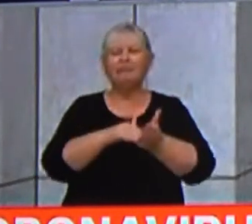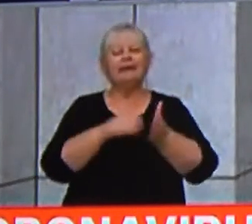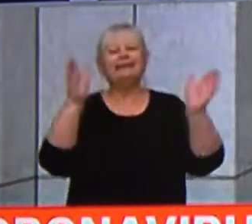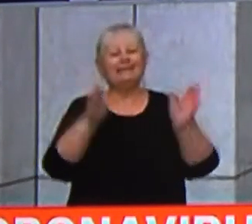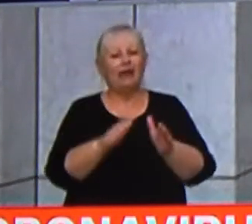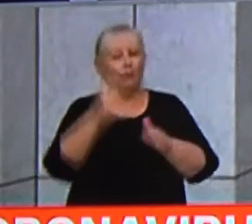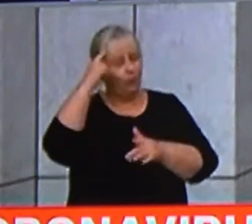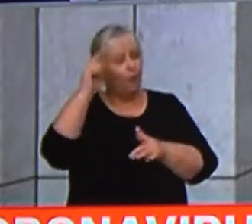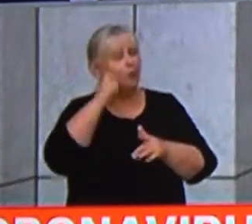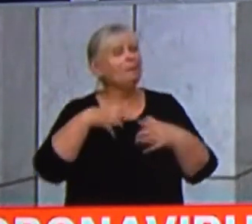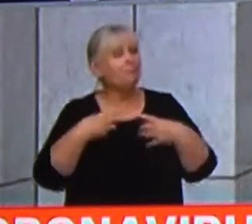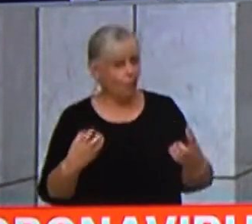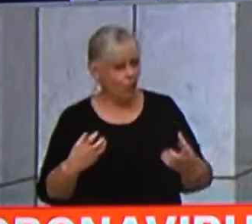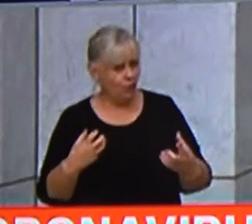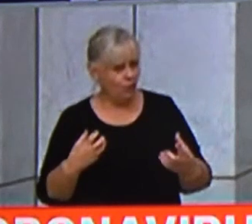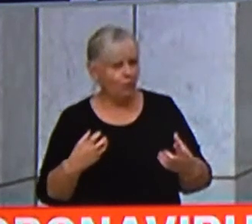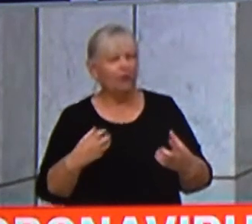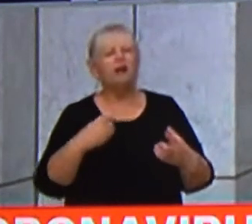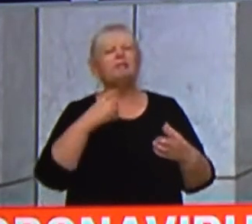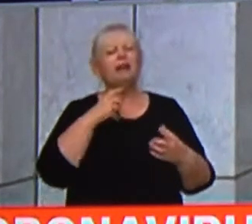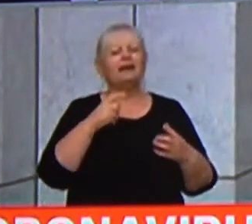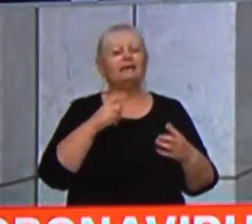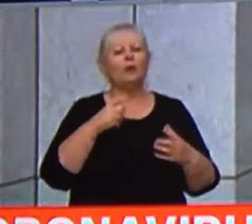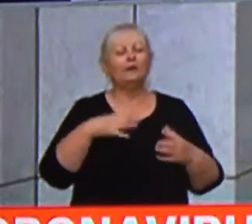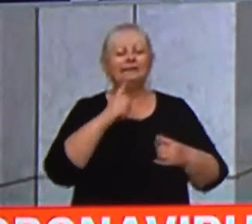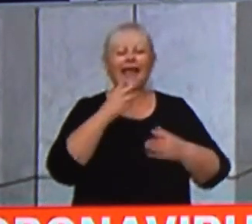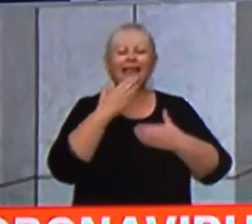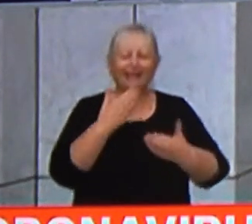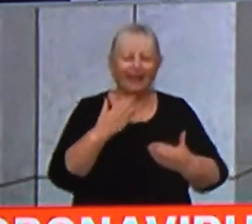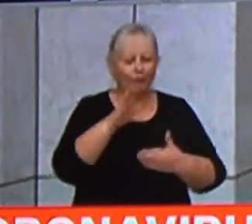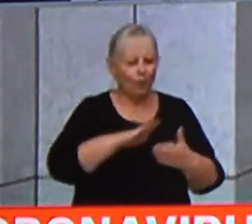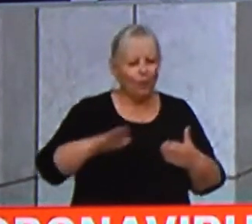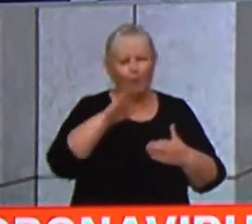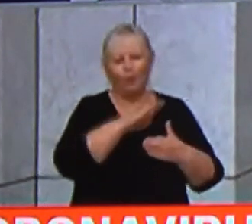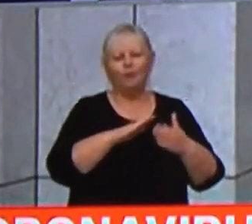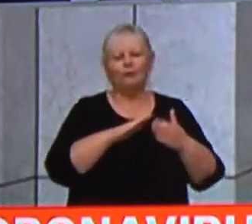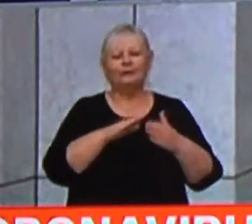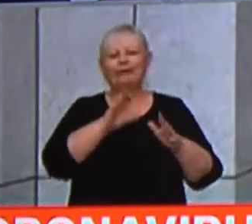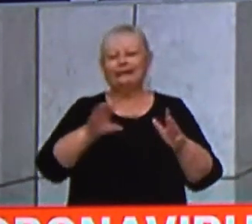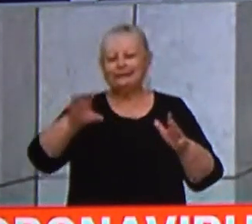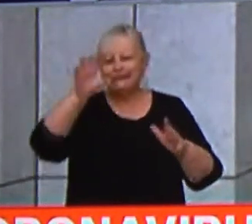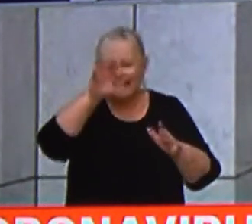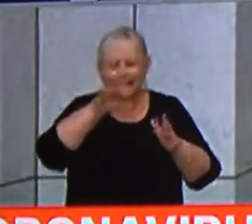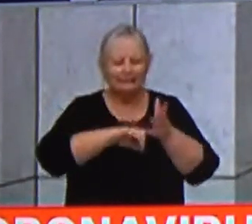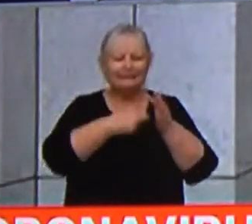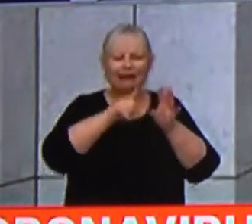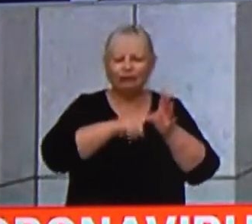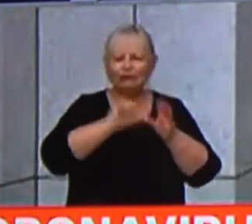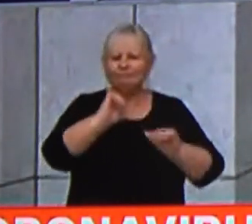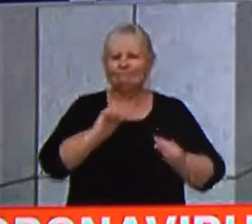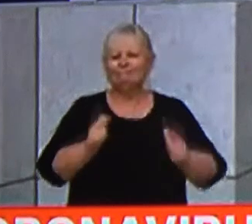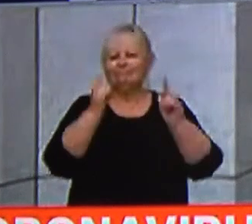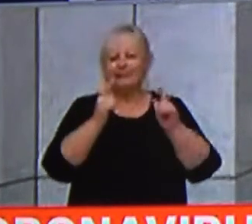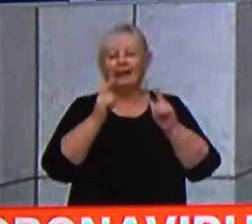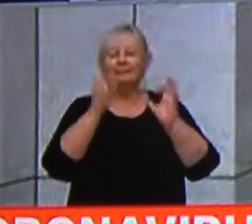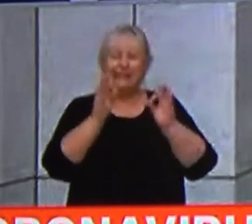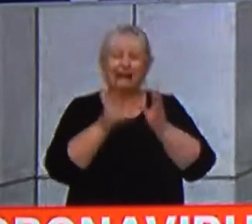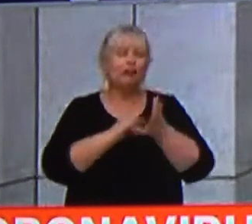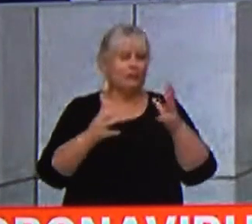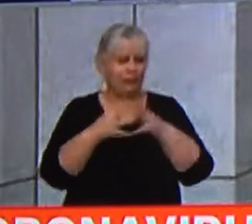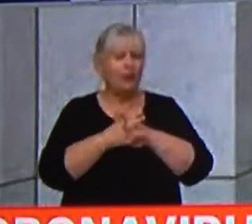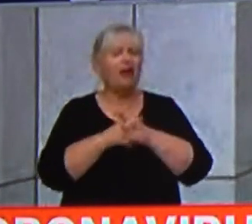coronavirus. These services are demand-driven, but we anticipate the funding boost, which is more than 4 times annual funding, will help hundreds of thousands